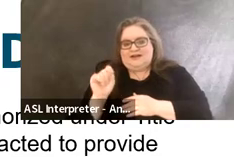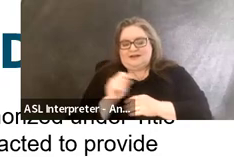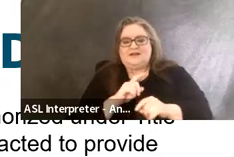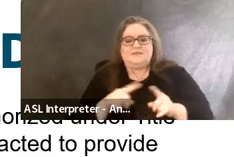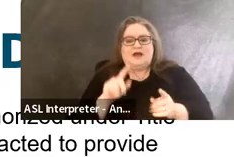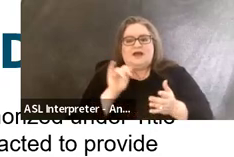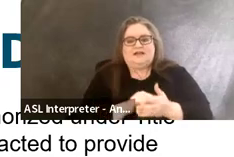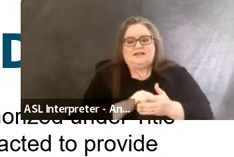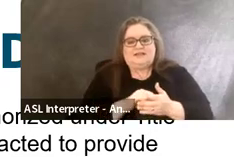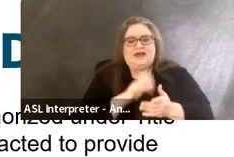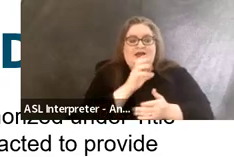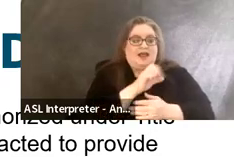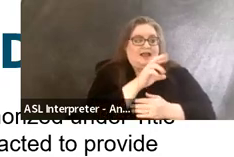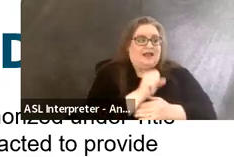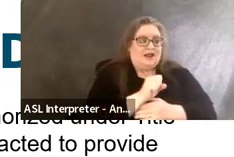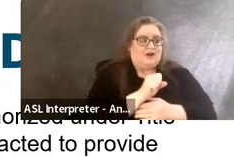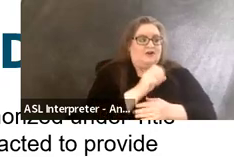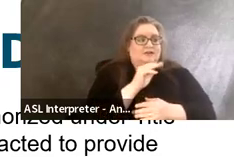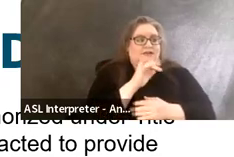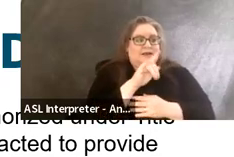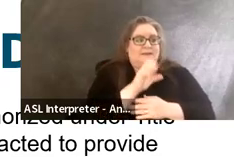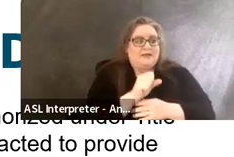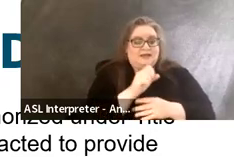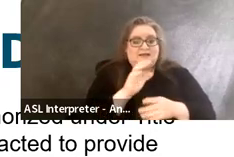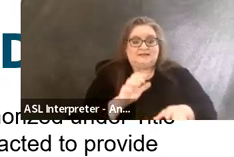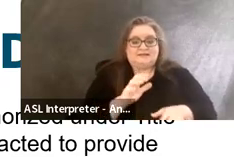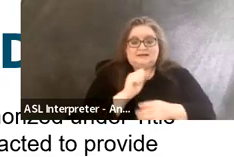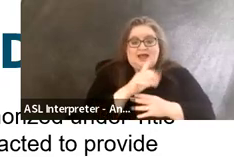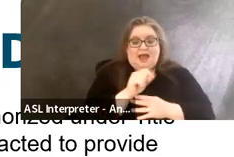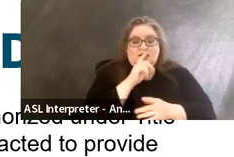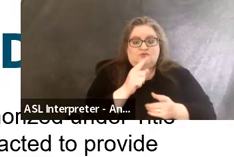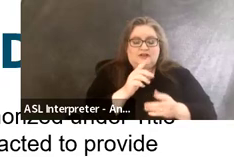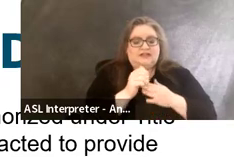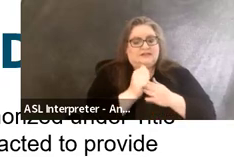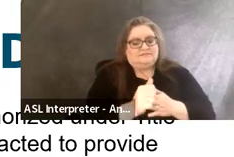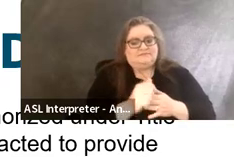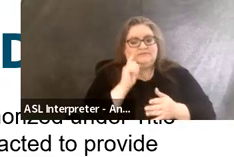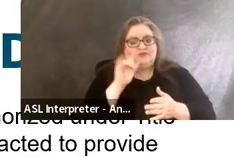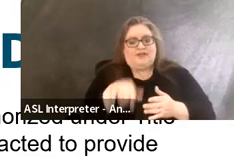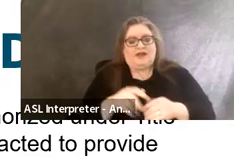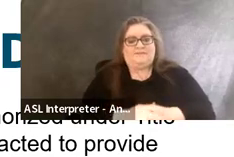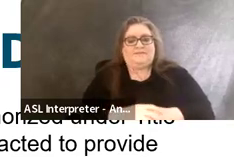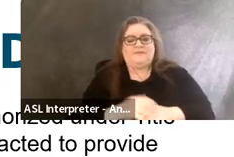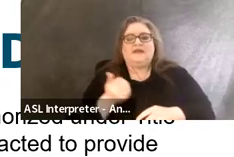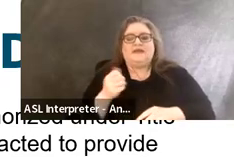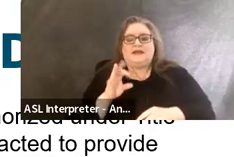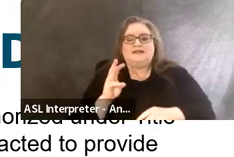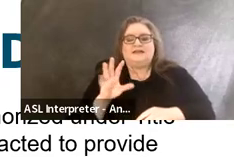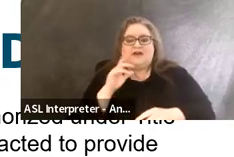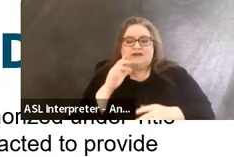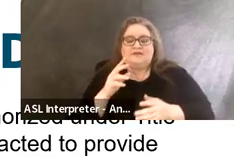that Kerr-Mills Act really gave a glide path for it. Medicaid in 1965 was introduced